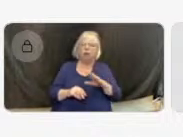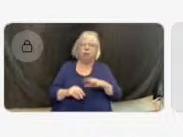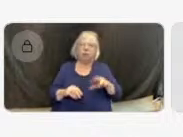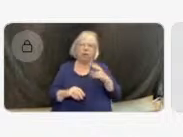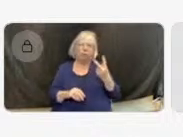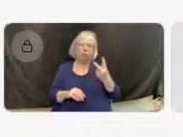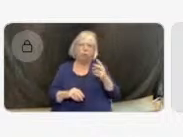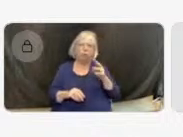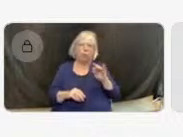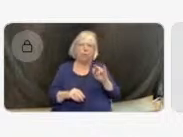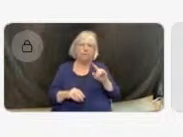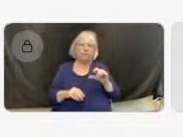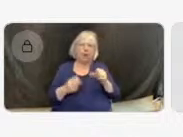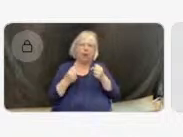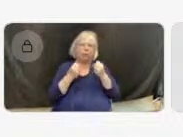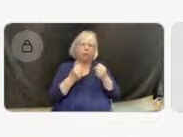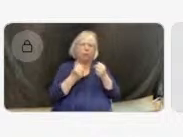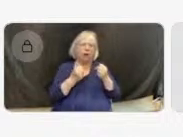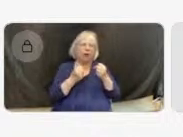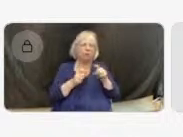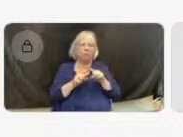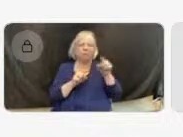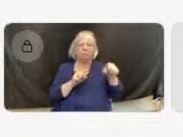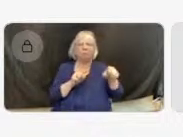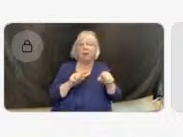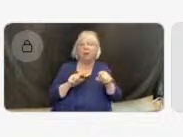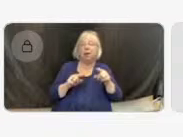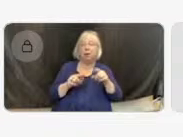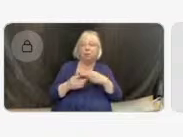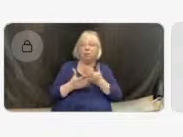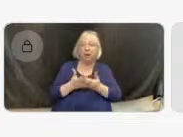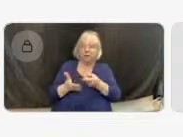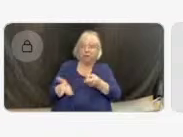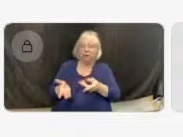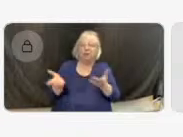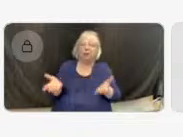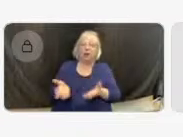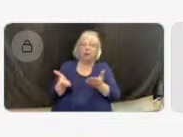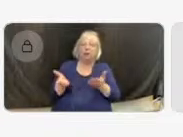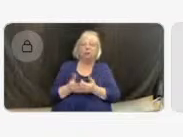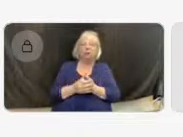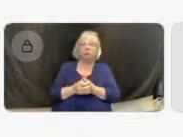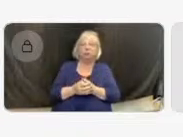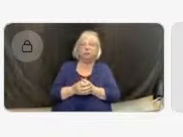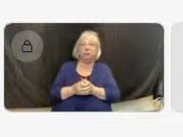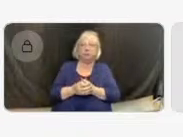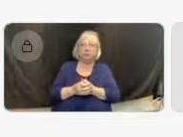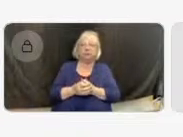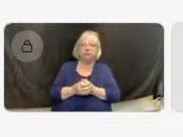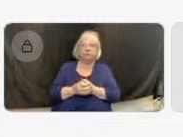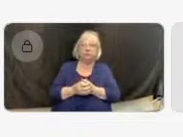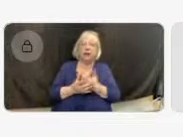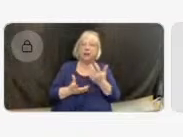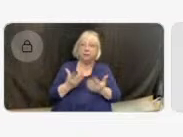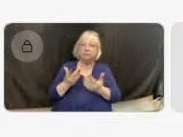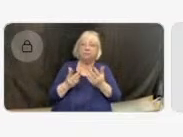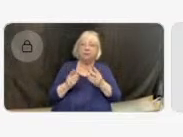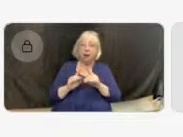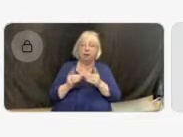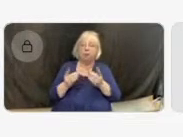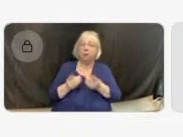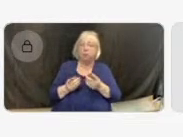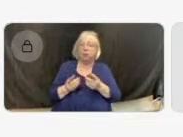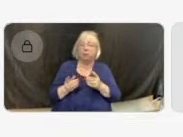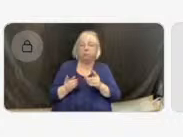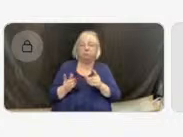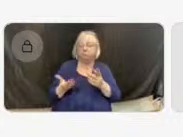as the roads are currently laid out to get to this location. The fire department did